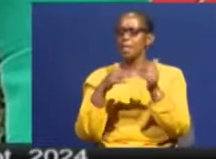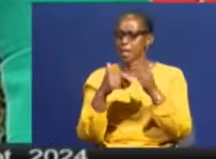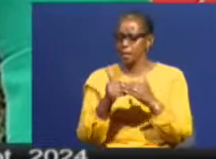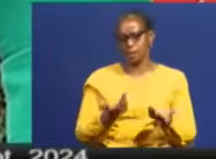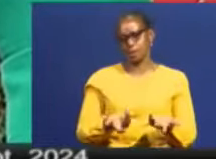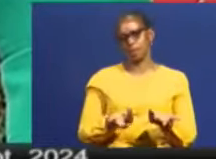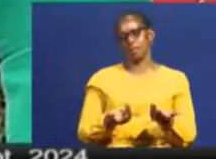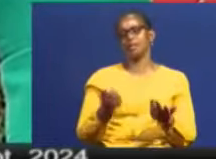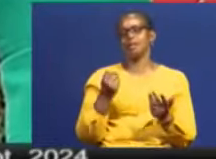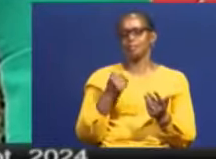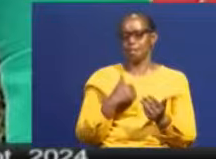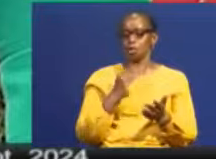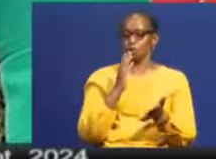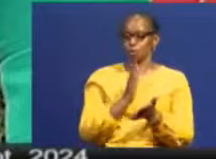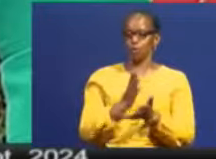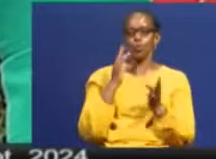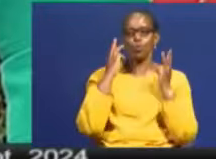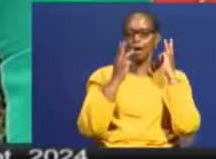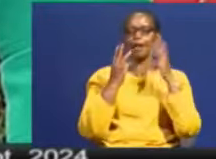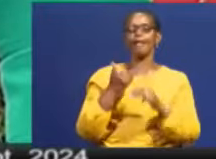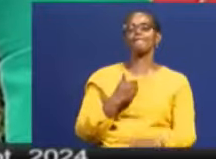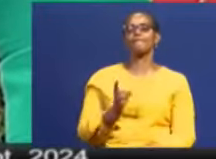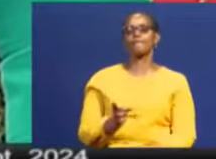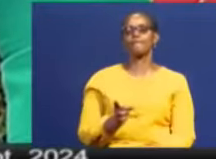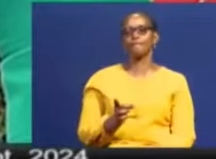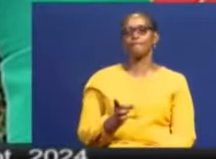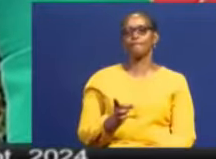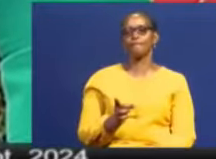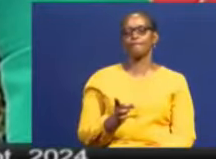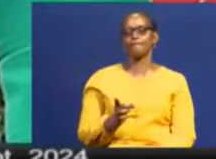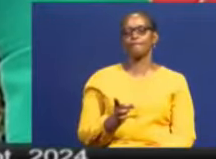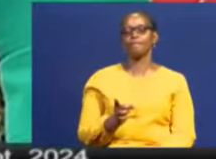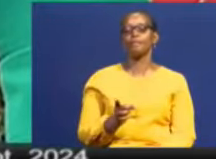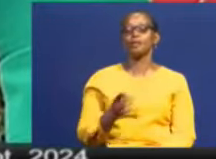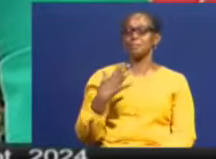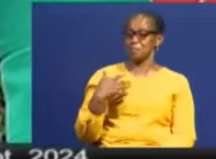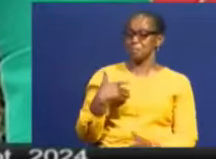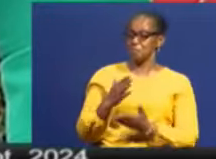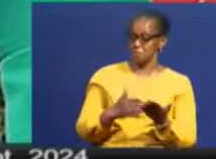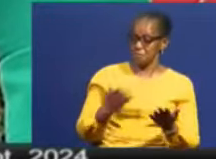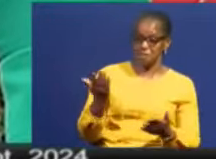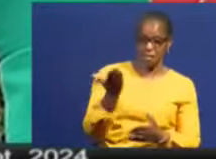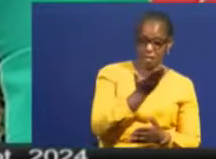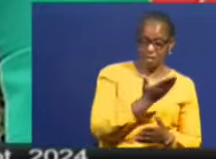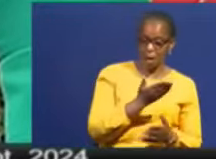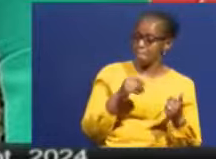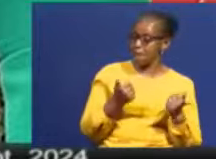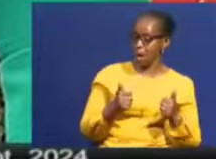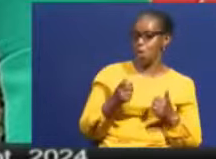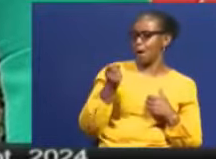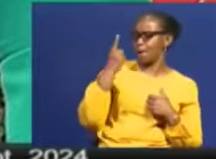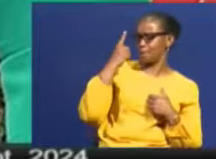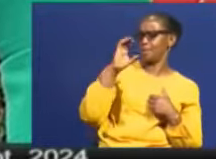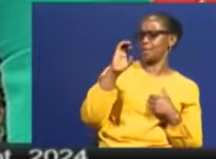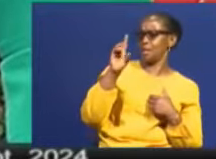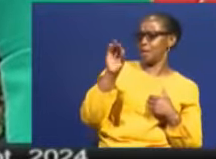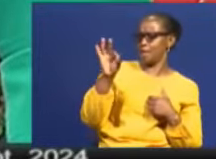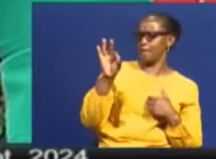sir, I am so much worried that there is people up to now, they have not seen what is happening. And Mr. Speaker,